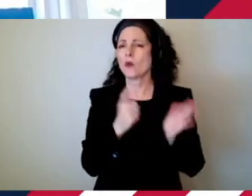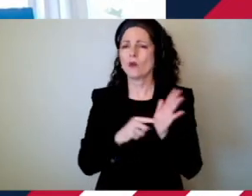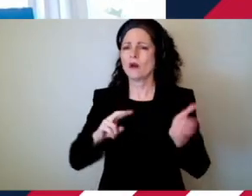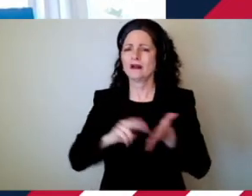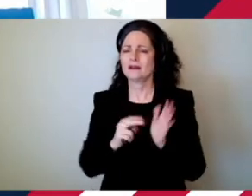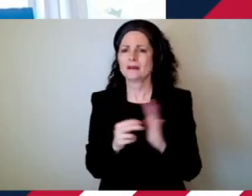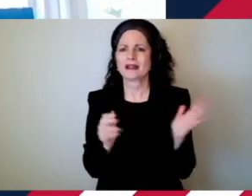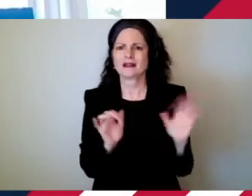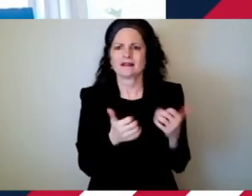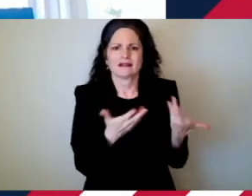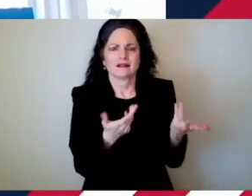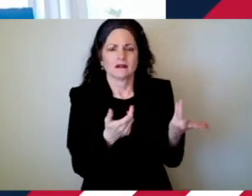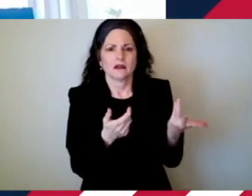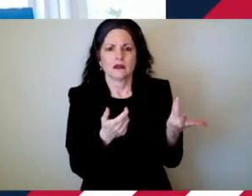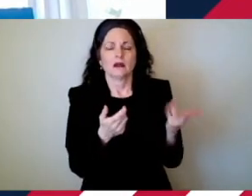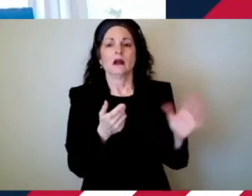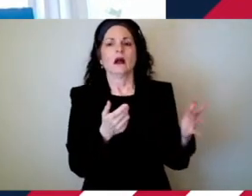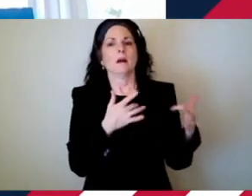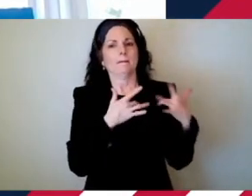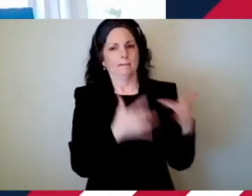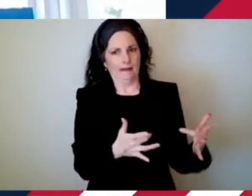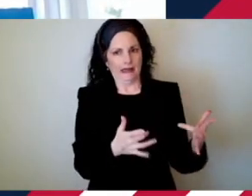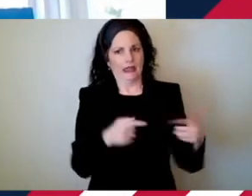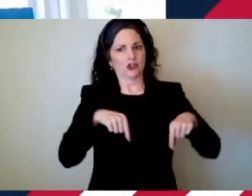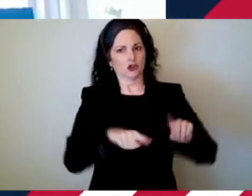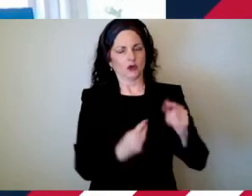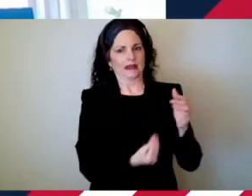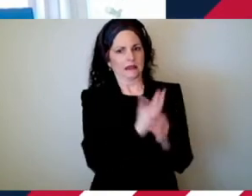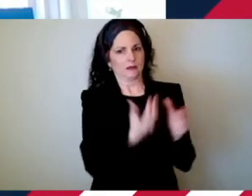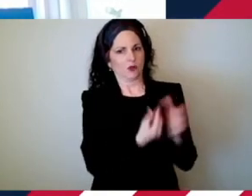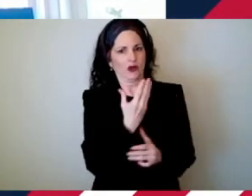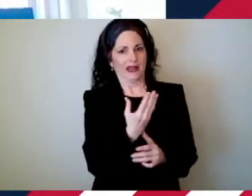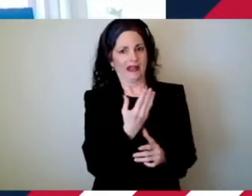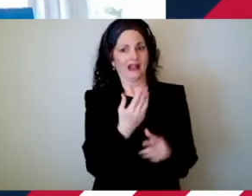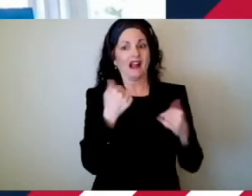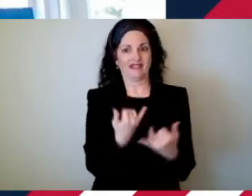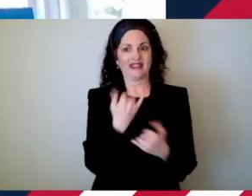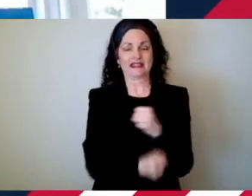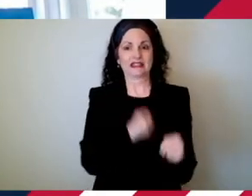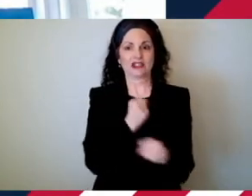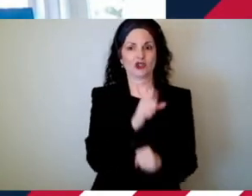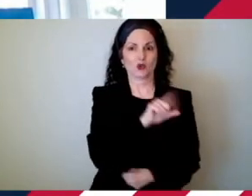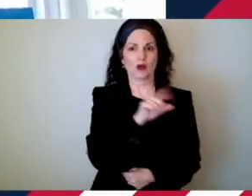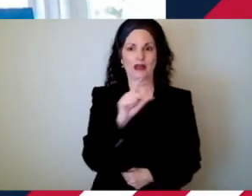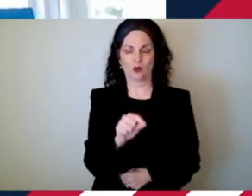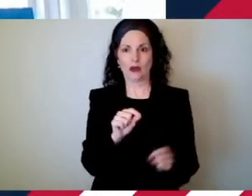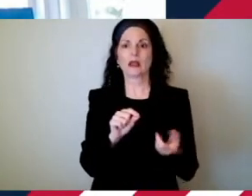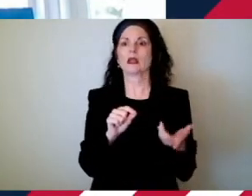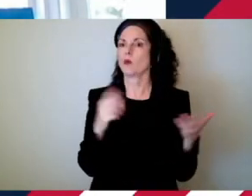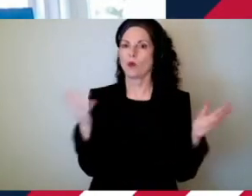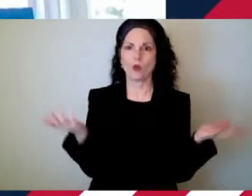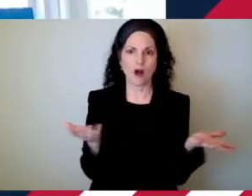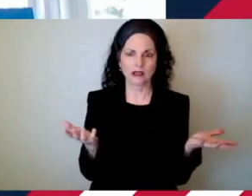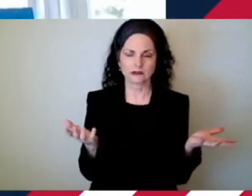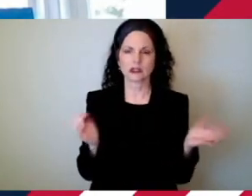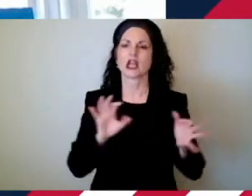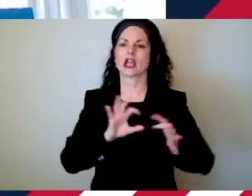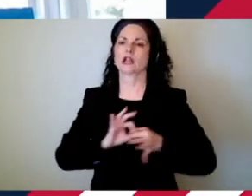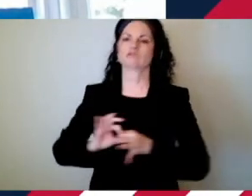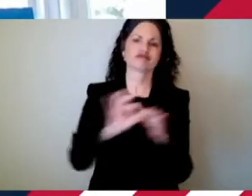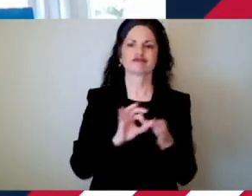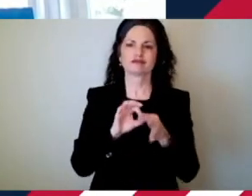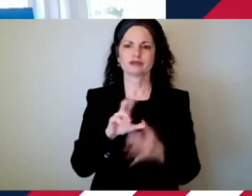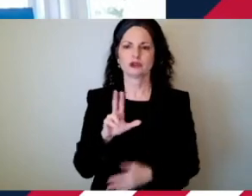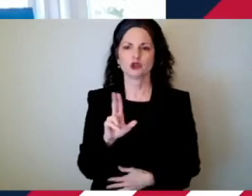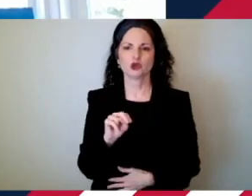and summer of 2020 has been unity, achieved by the close cooperation and open and